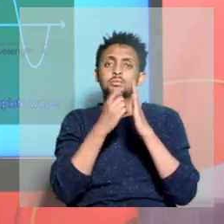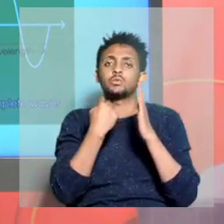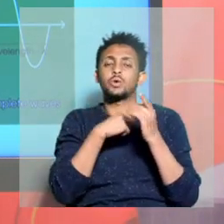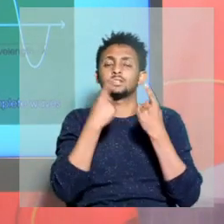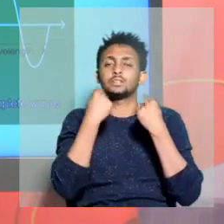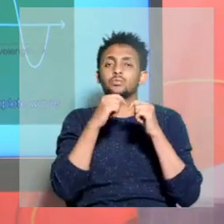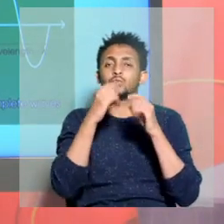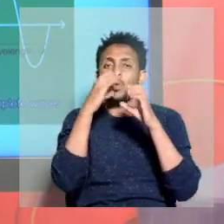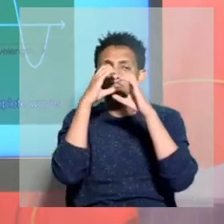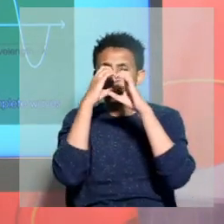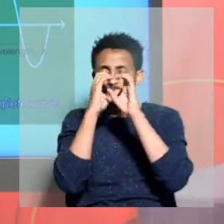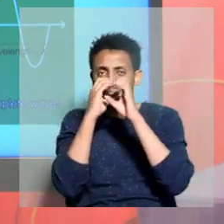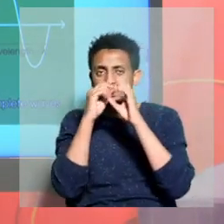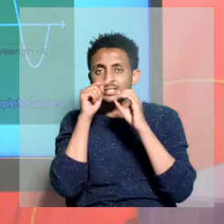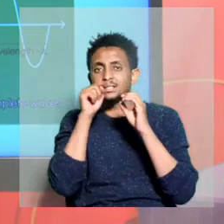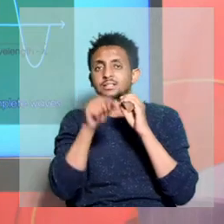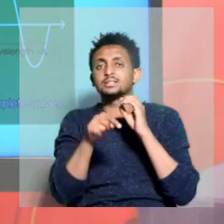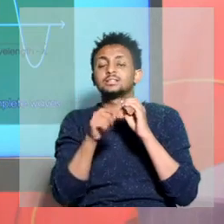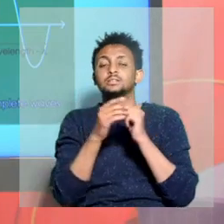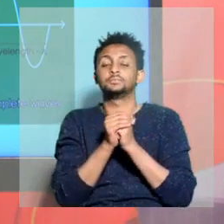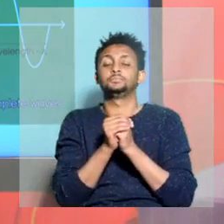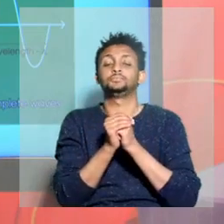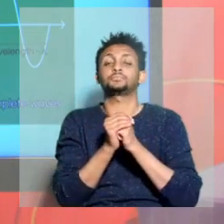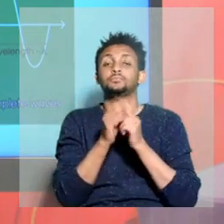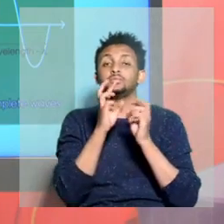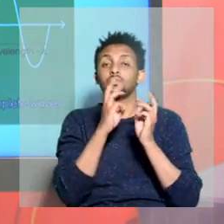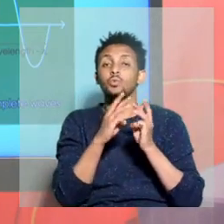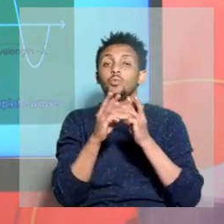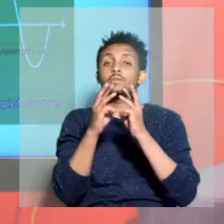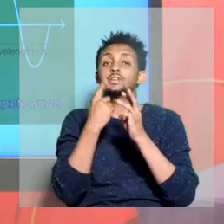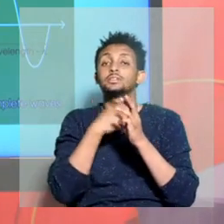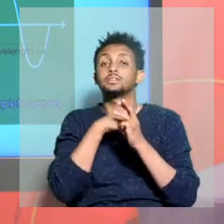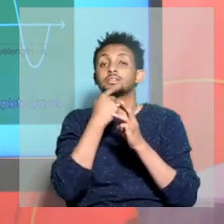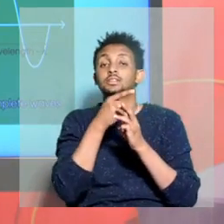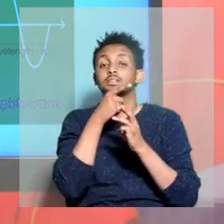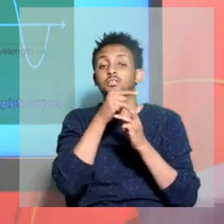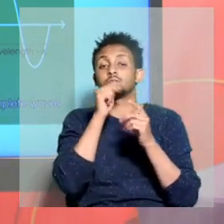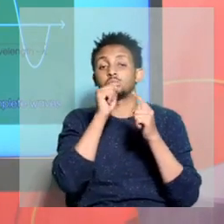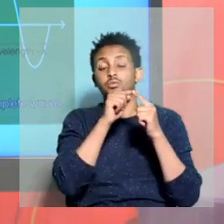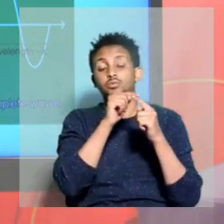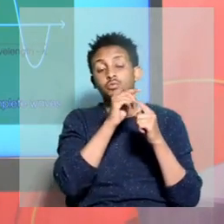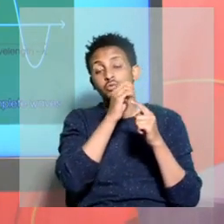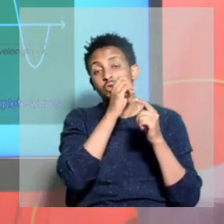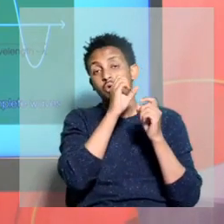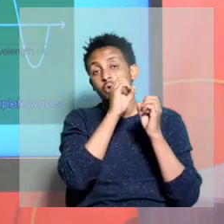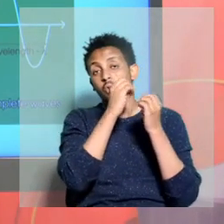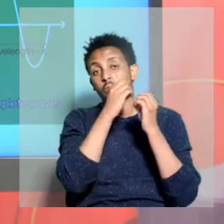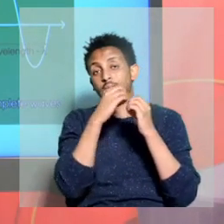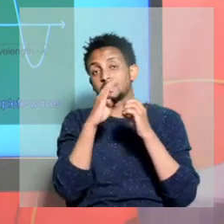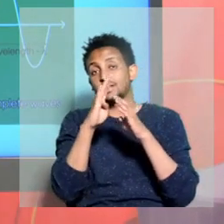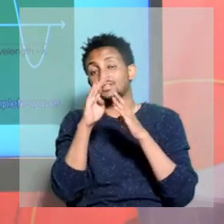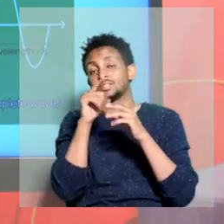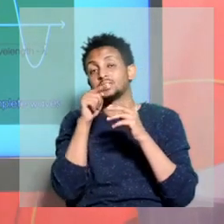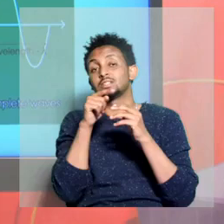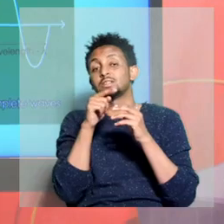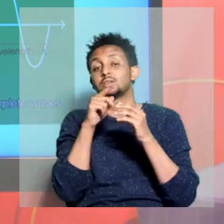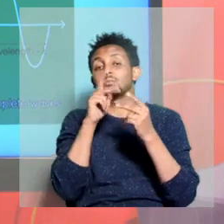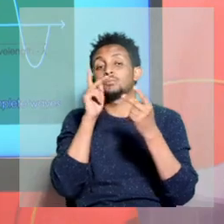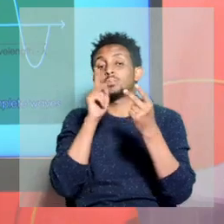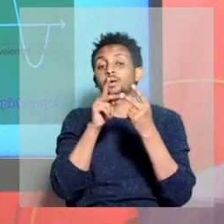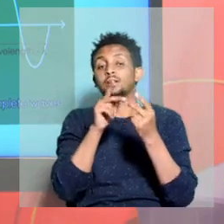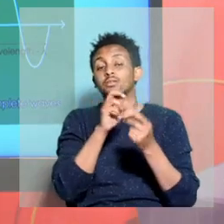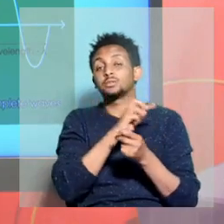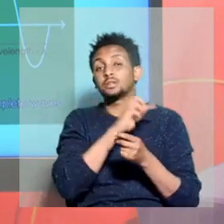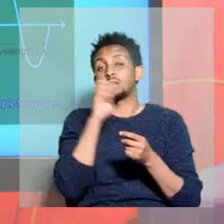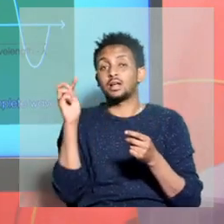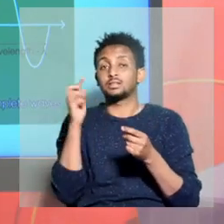we are trying to observe this wave. Let's say that this is point of observation. So as this wave propagating to the